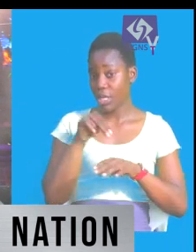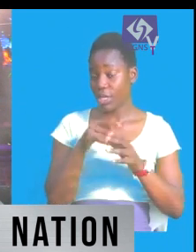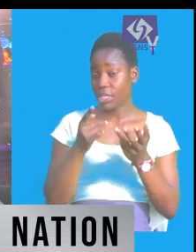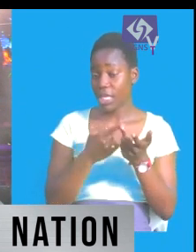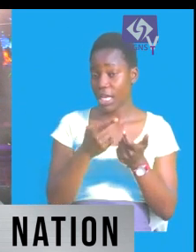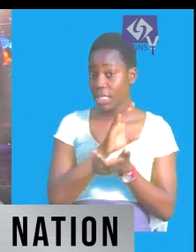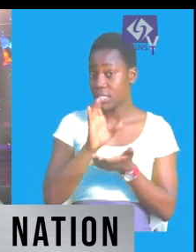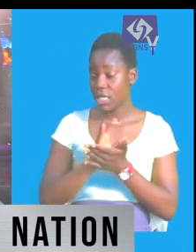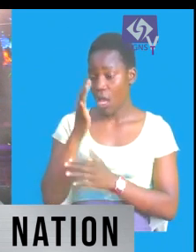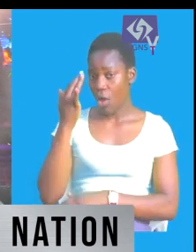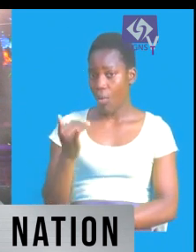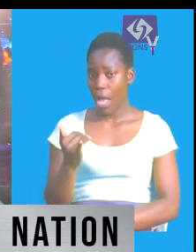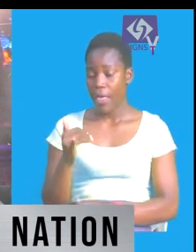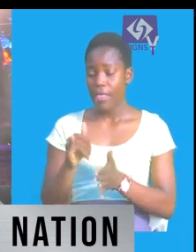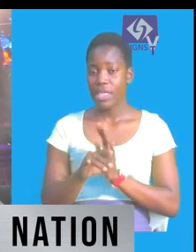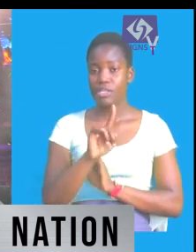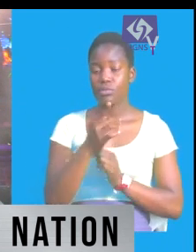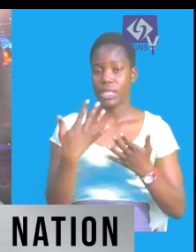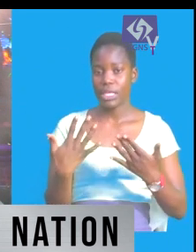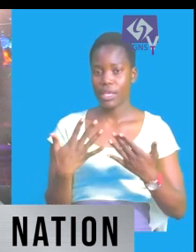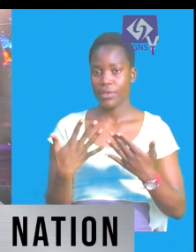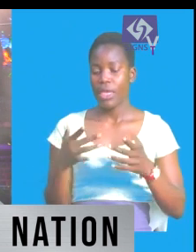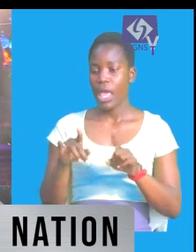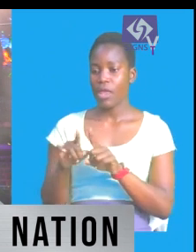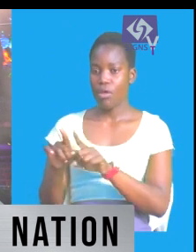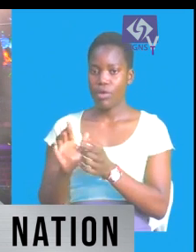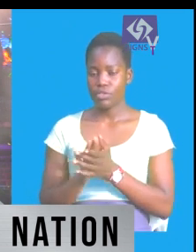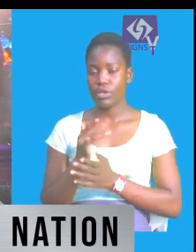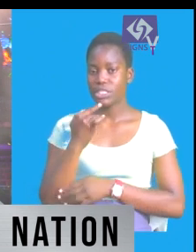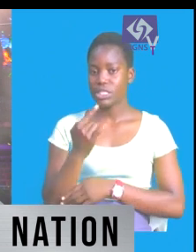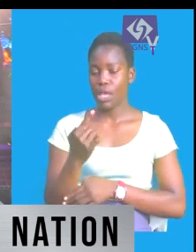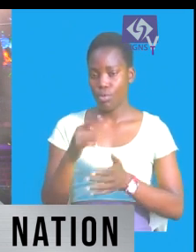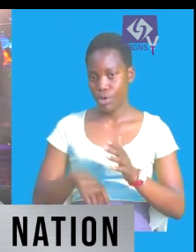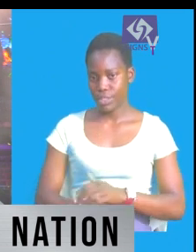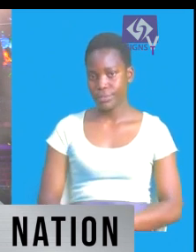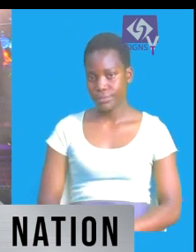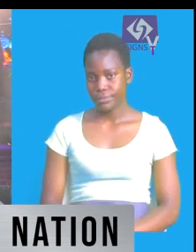Center? So that is one thing. I would also say he's